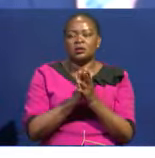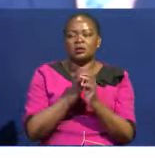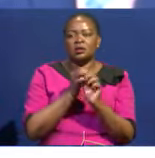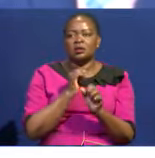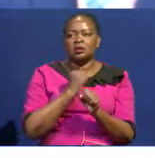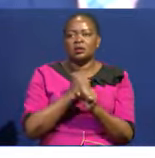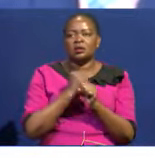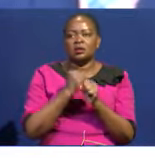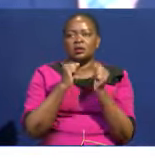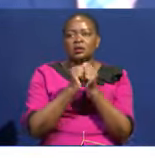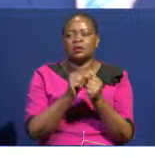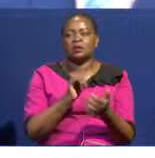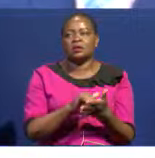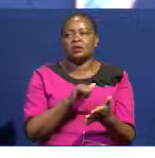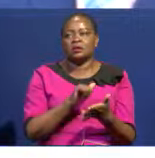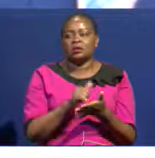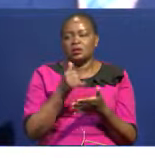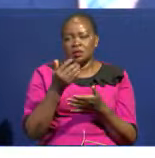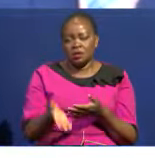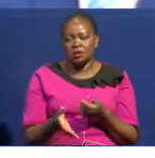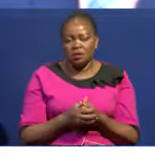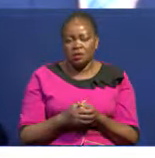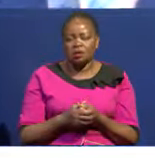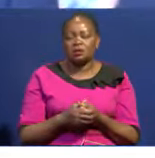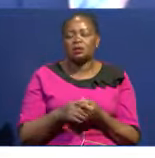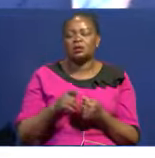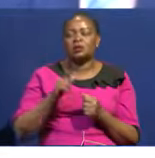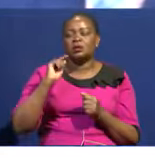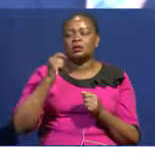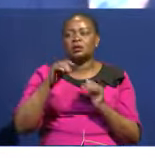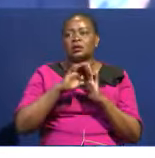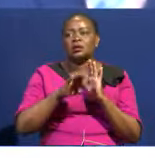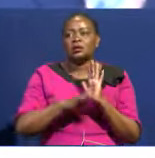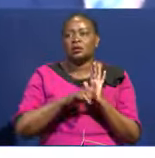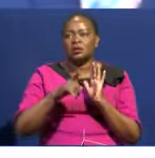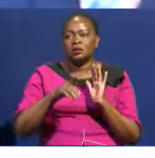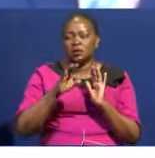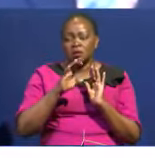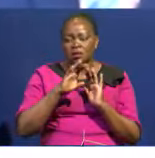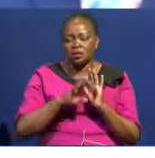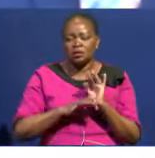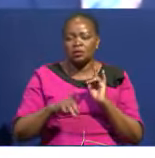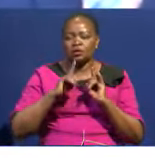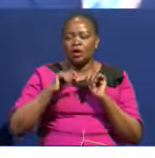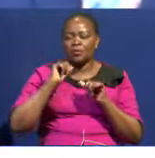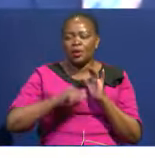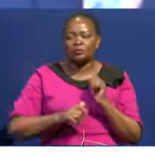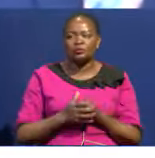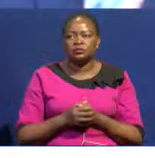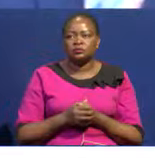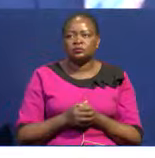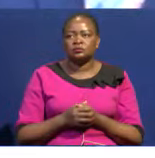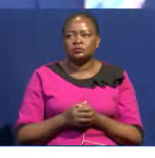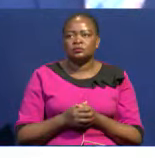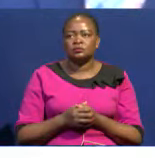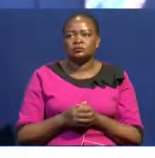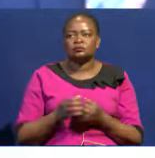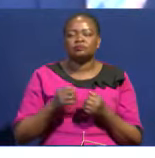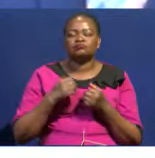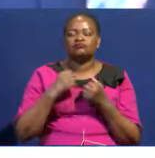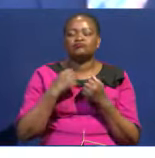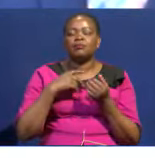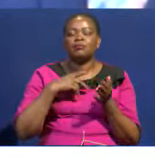kushirikiana ambayo iko katika katiba ya Kenya. Hii bili inazungumzia kutoa